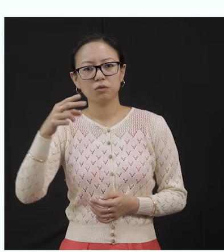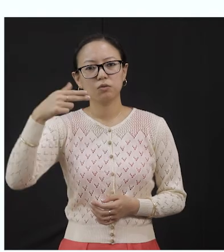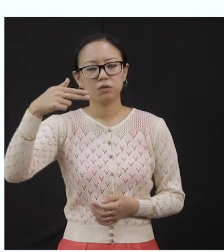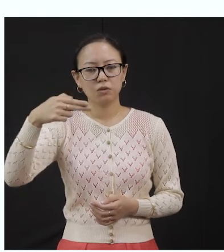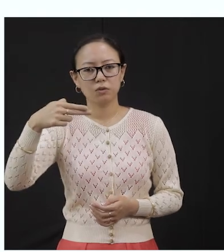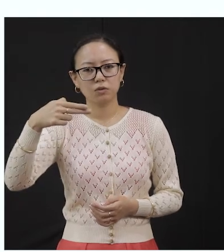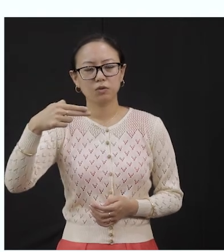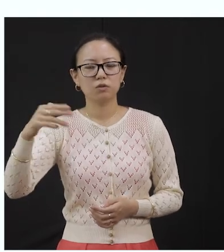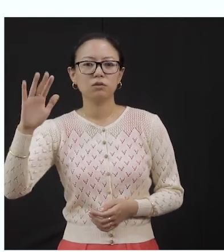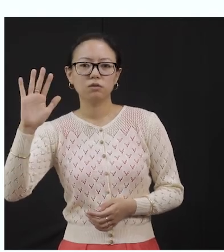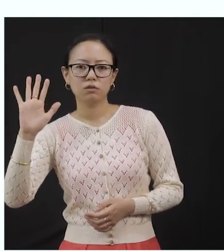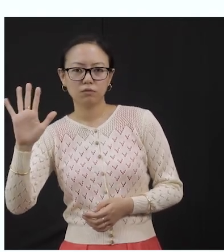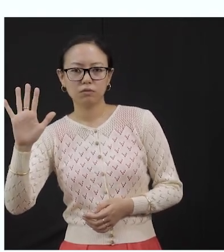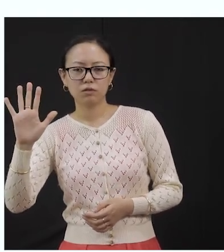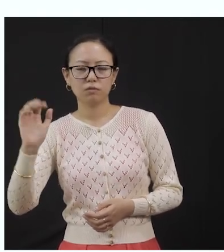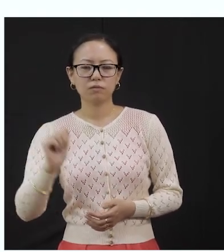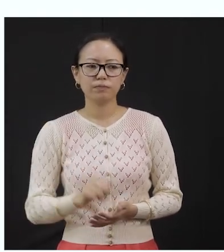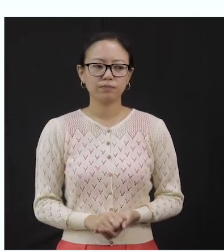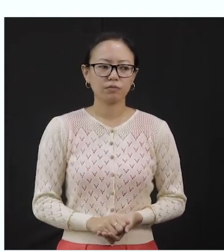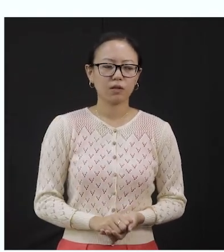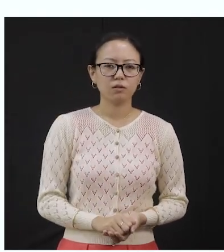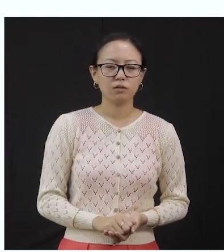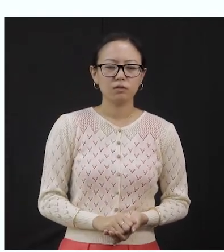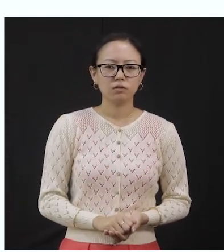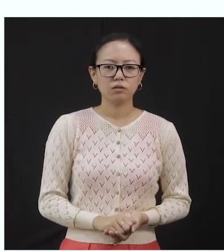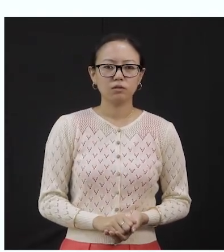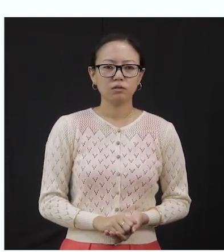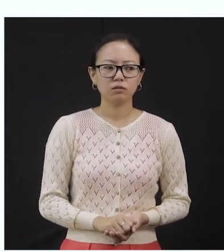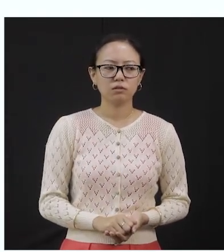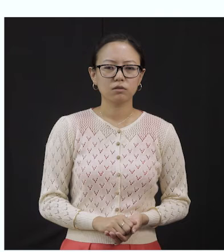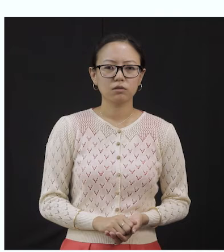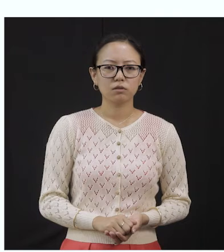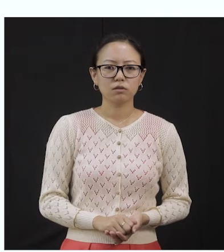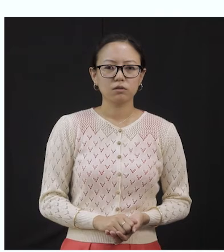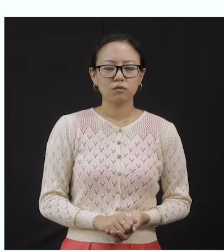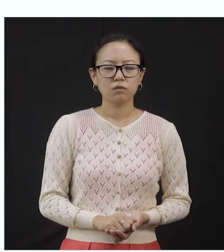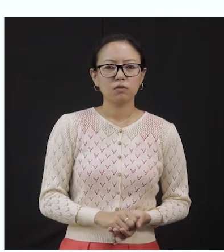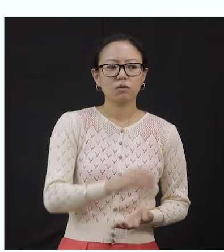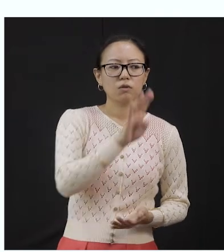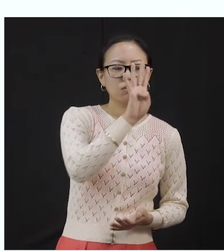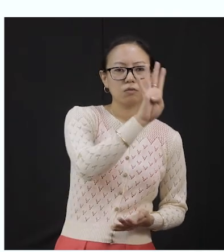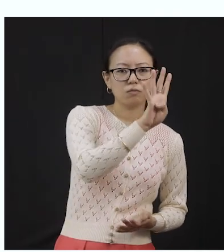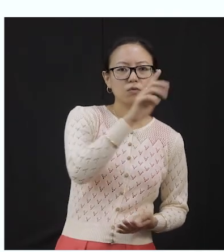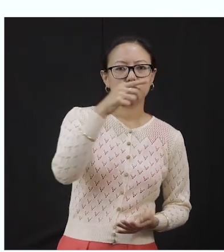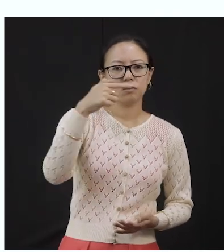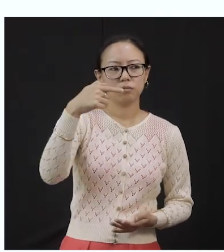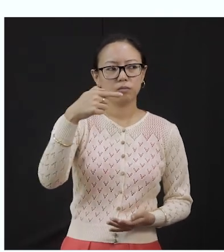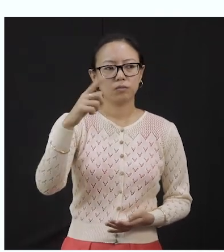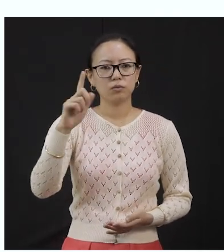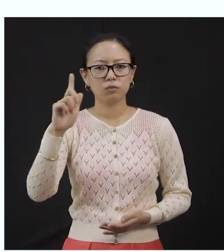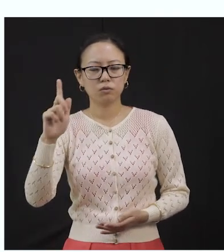to 5. Okay. Then one more activity is here. 4 minus